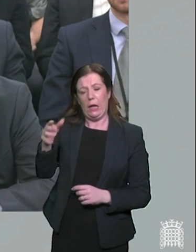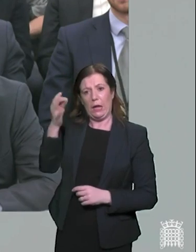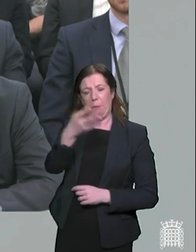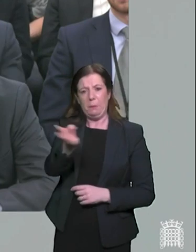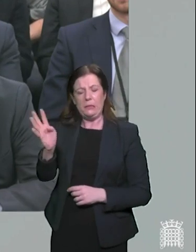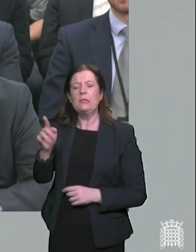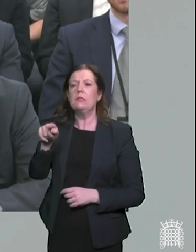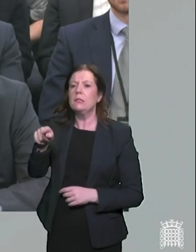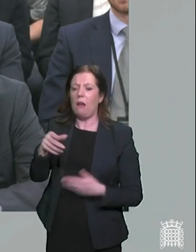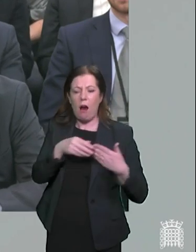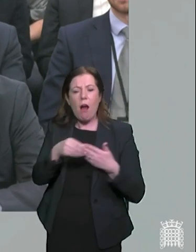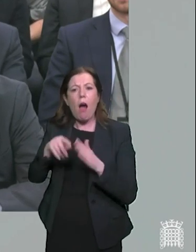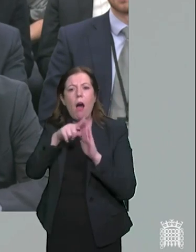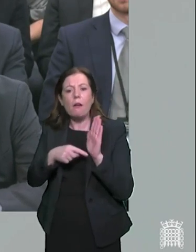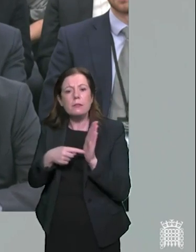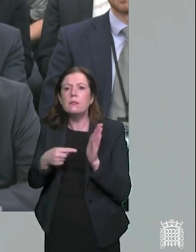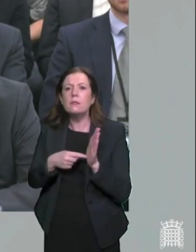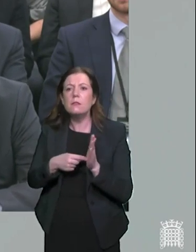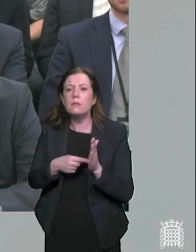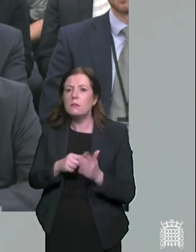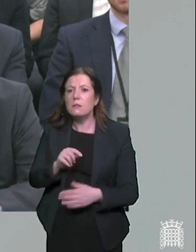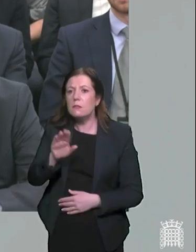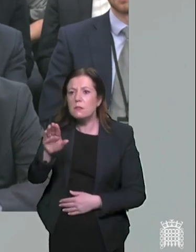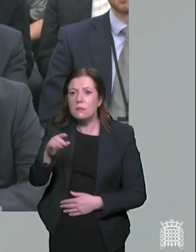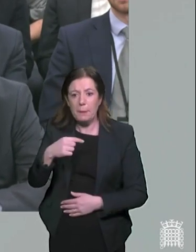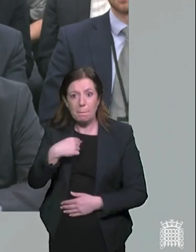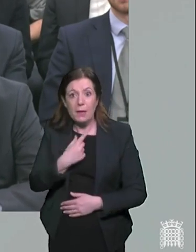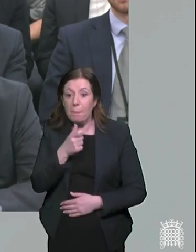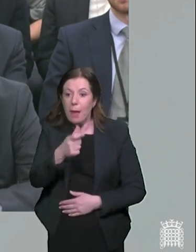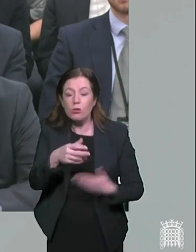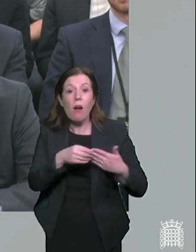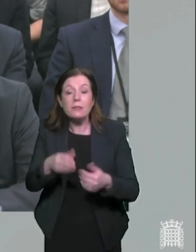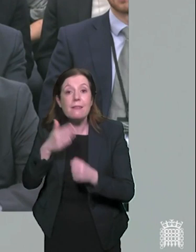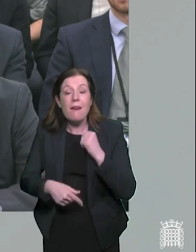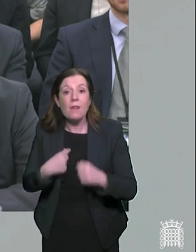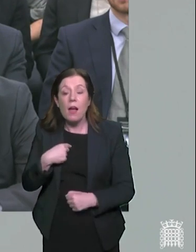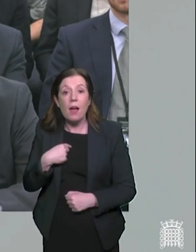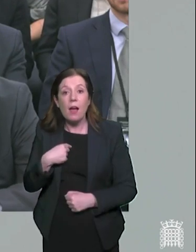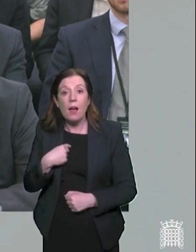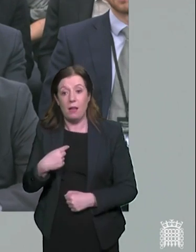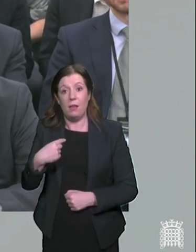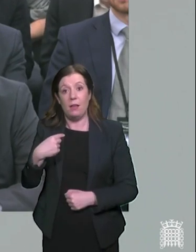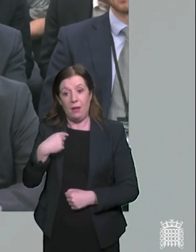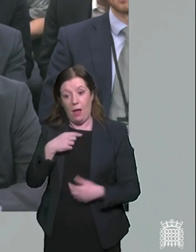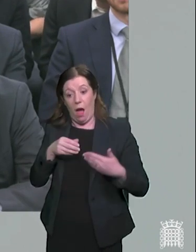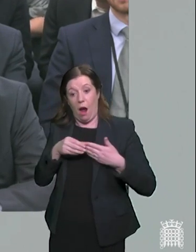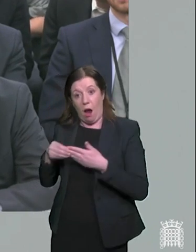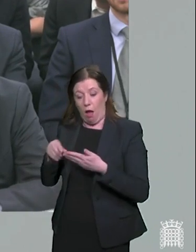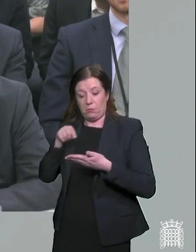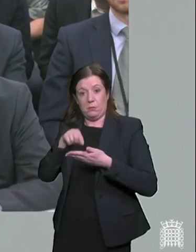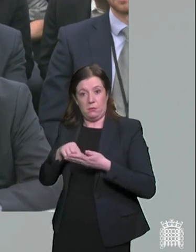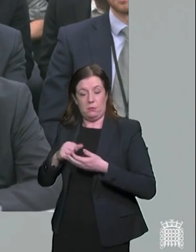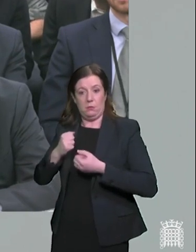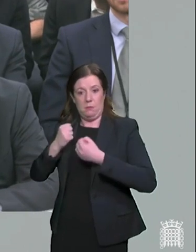in relation to the guidance, but I never said that I had. I said what I said about the guidance based on my